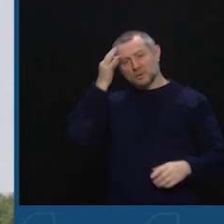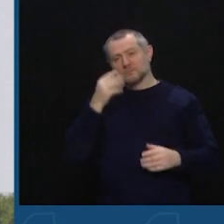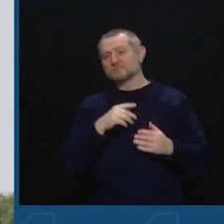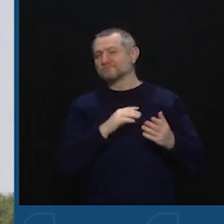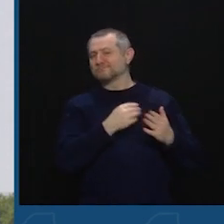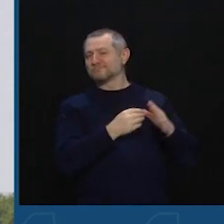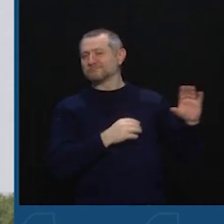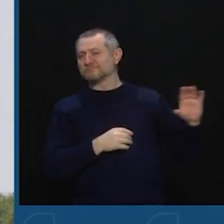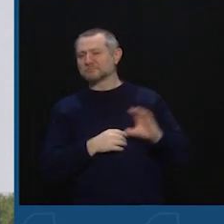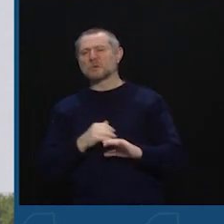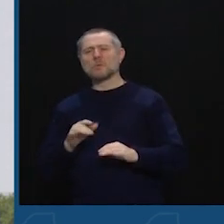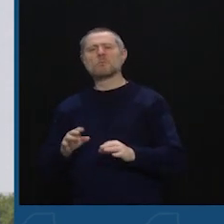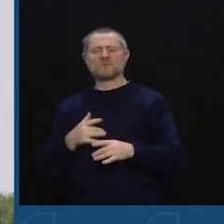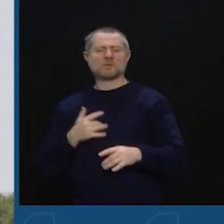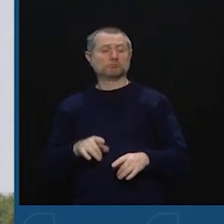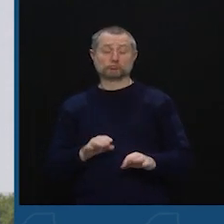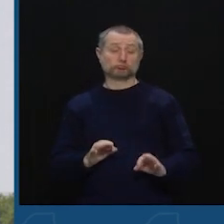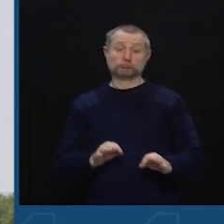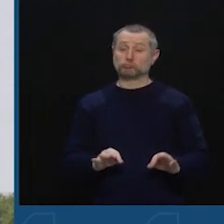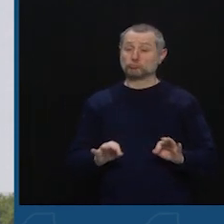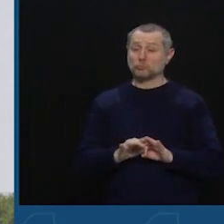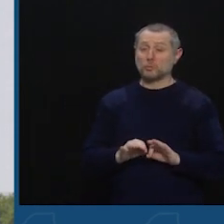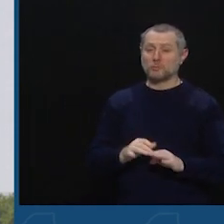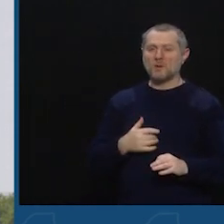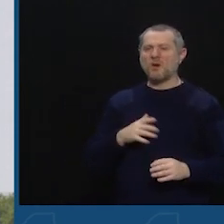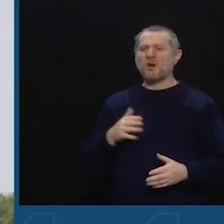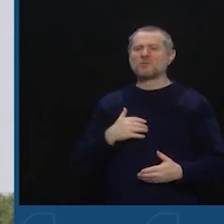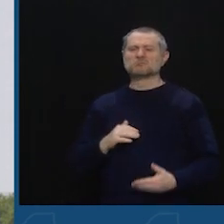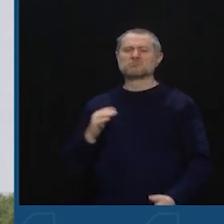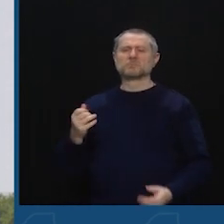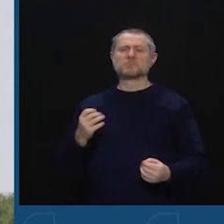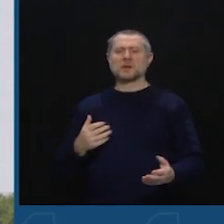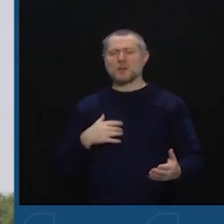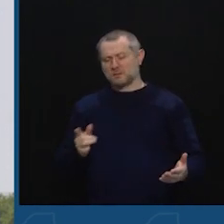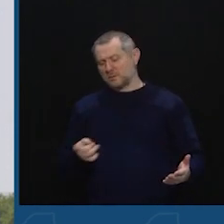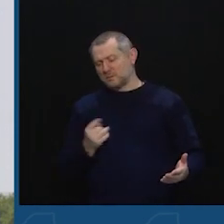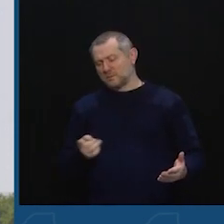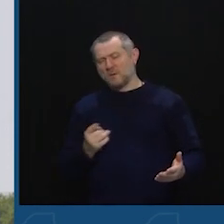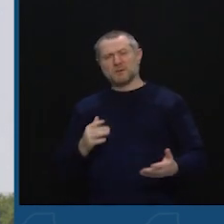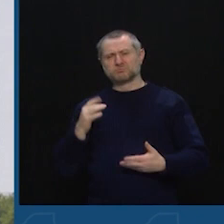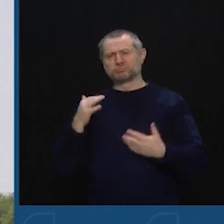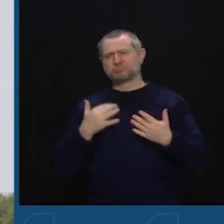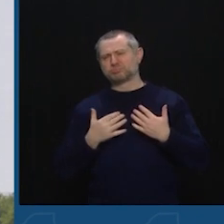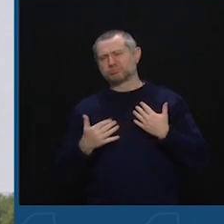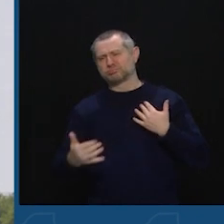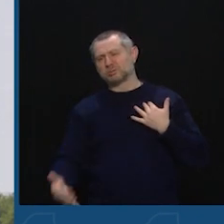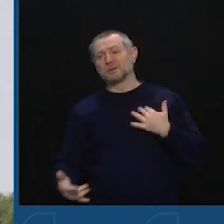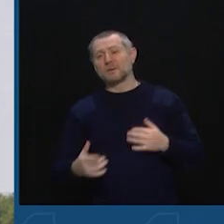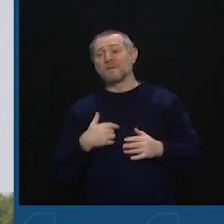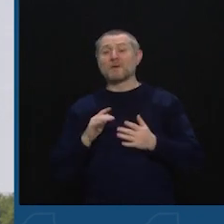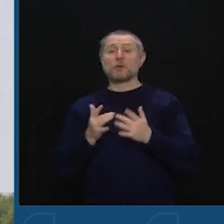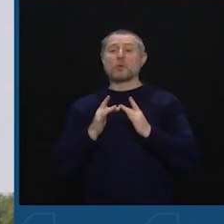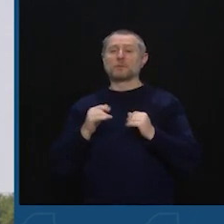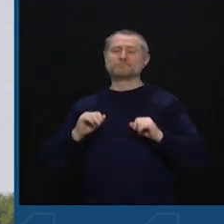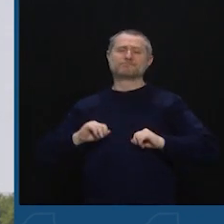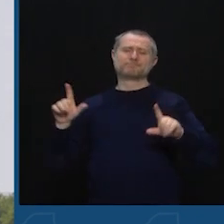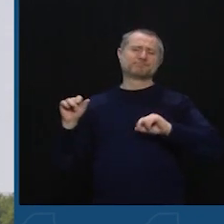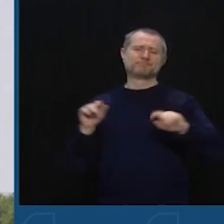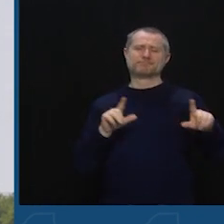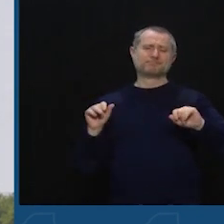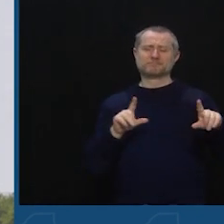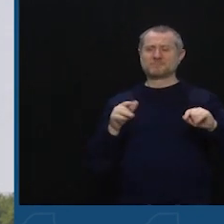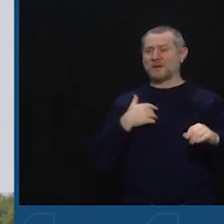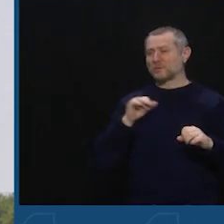So I have pages and pages of things that we're doing. It's just extraordinary, but go online, look up our budget. I'll be negotiating with